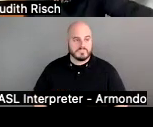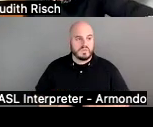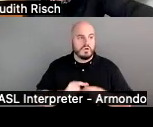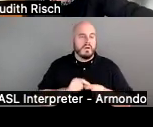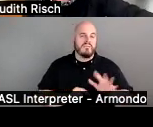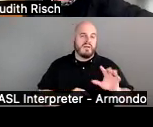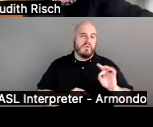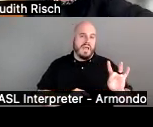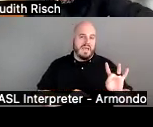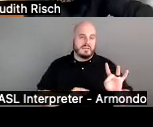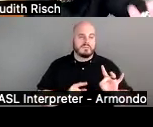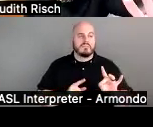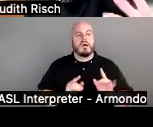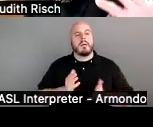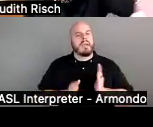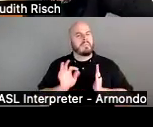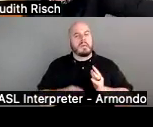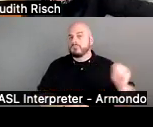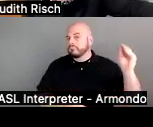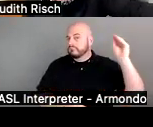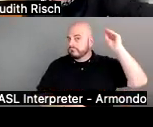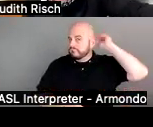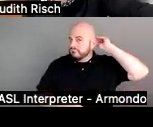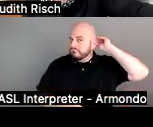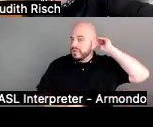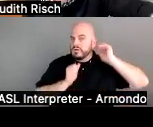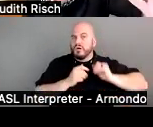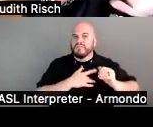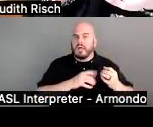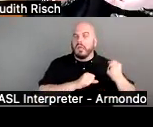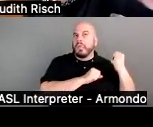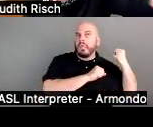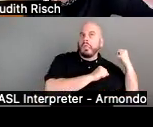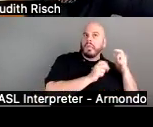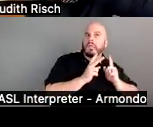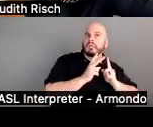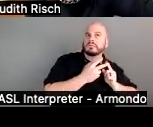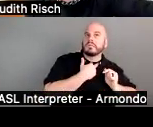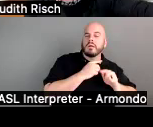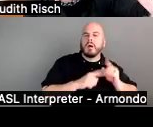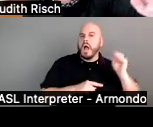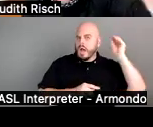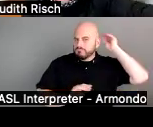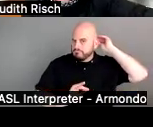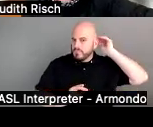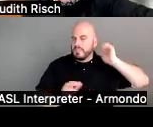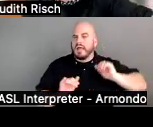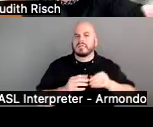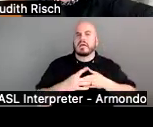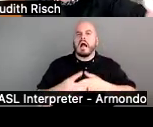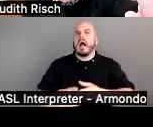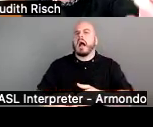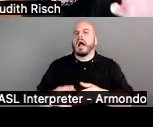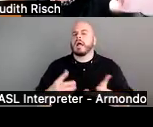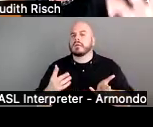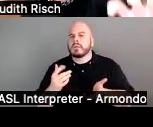it in your back pocket. Don't tie yourself to it, but at least keep it there as a guideline and to give you guidance, is